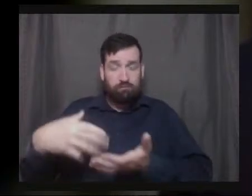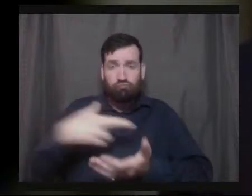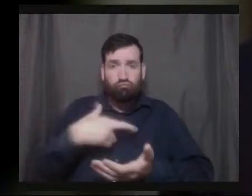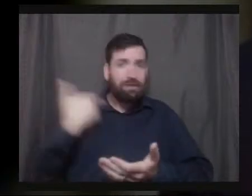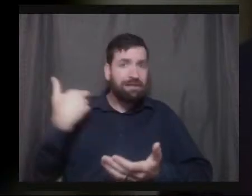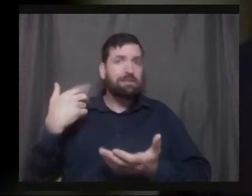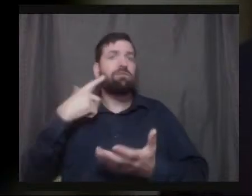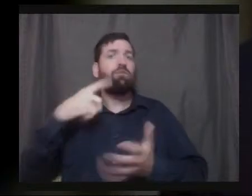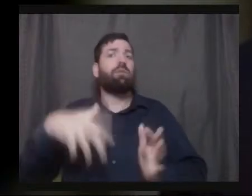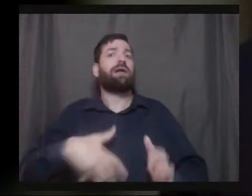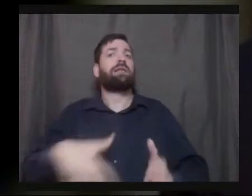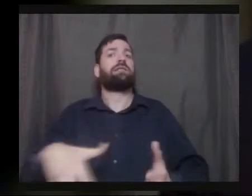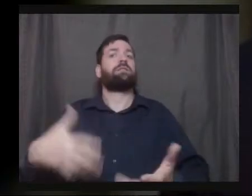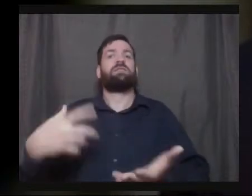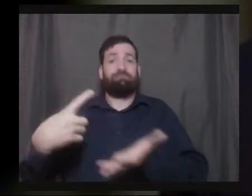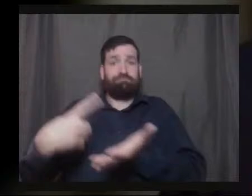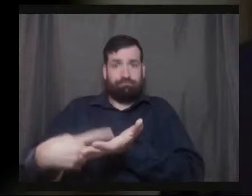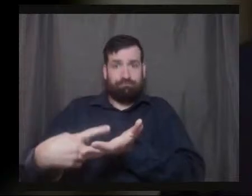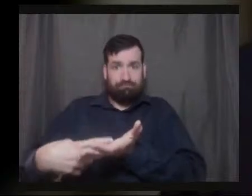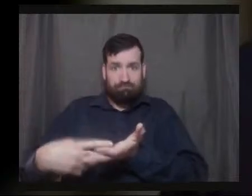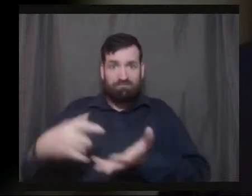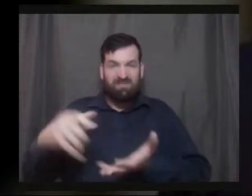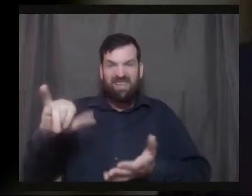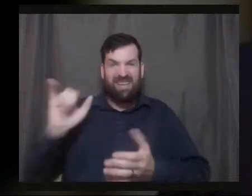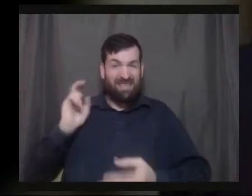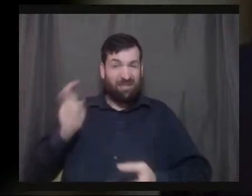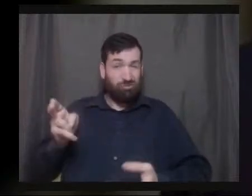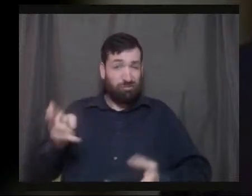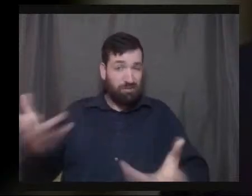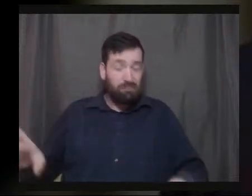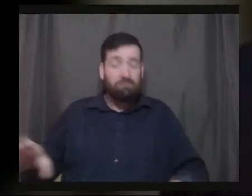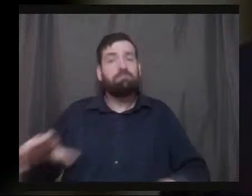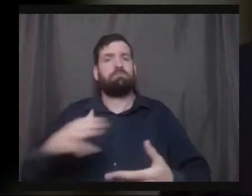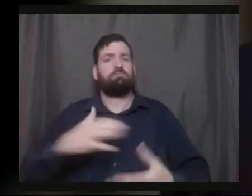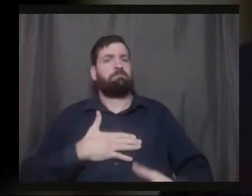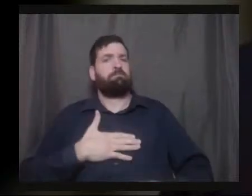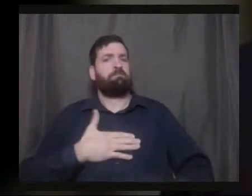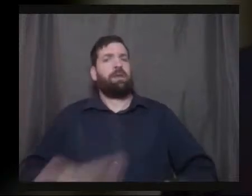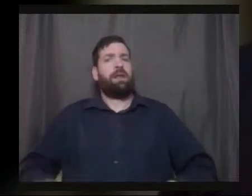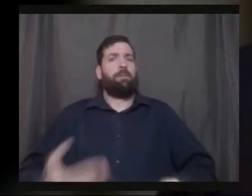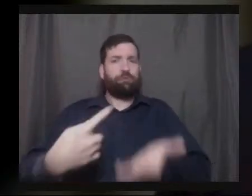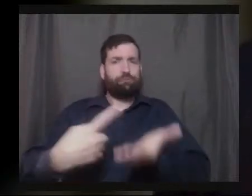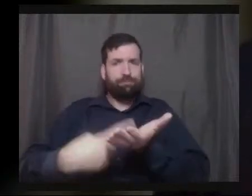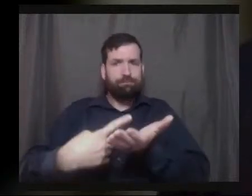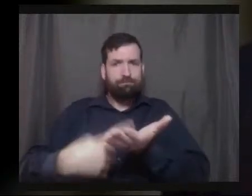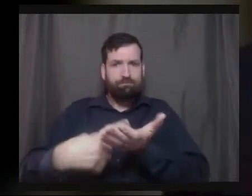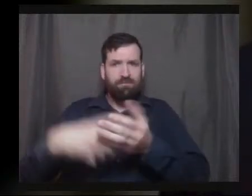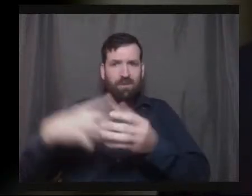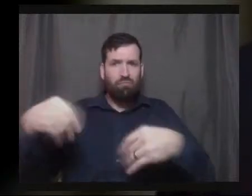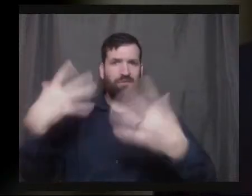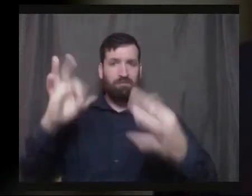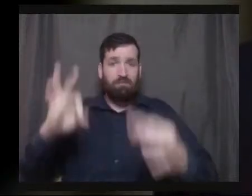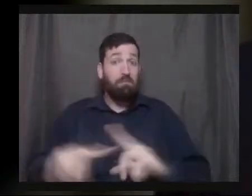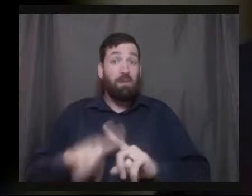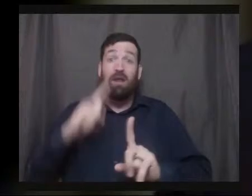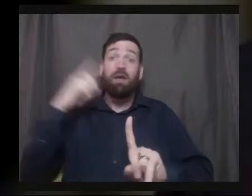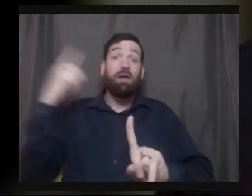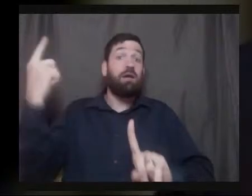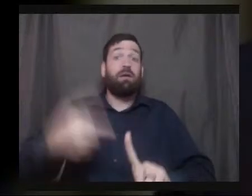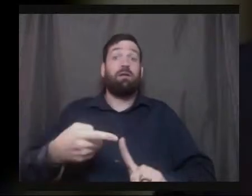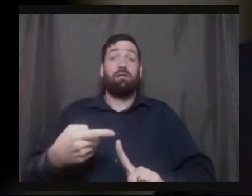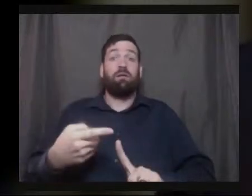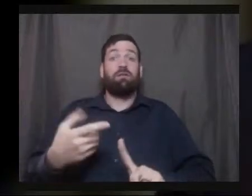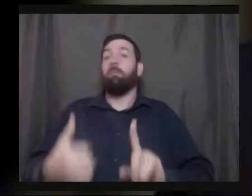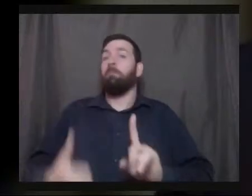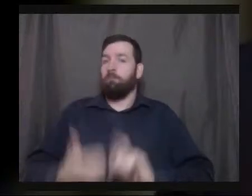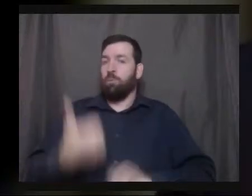pregnancy with having that history, we're more than happy to give you insight. But I can tell you the punchline is the majority of the